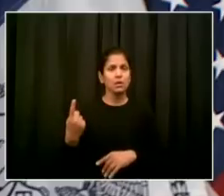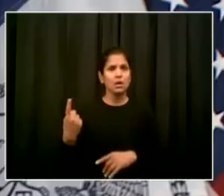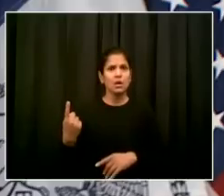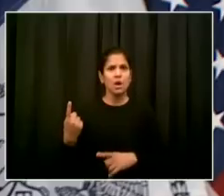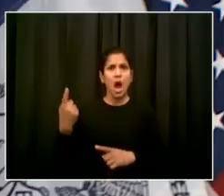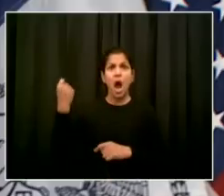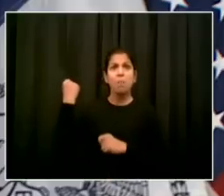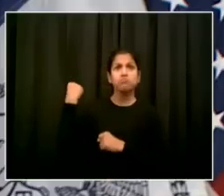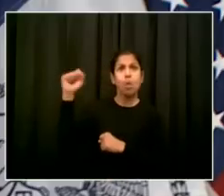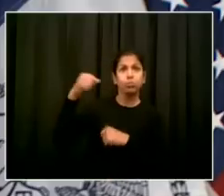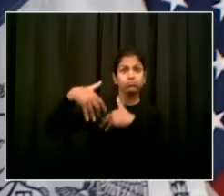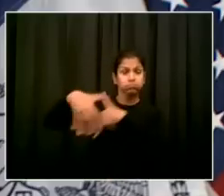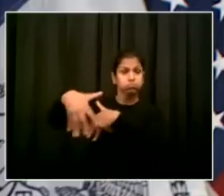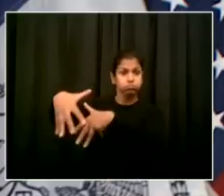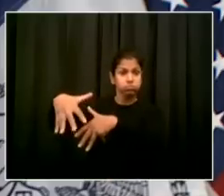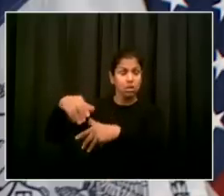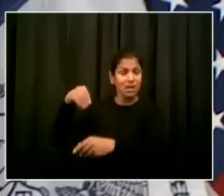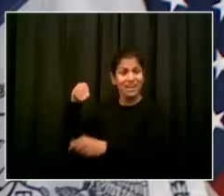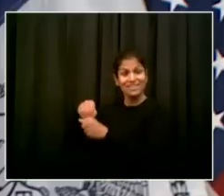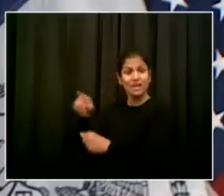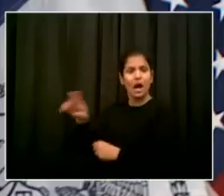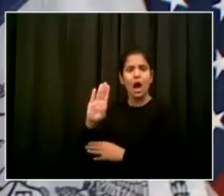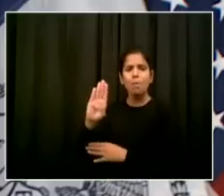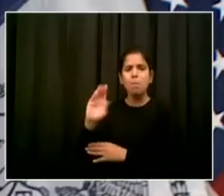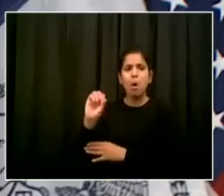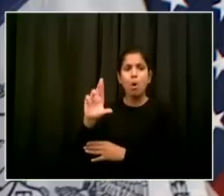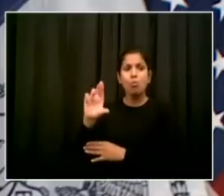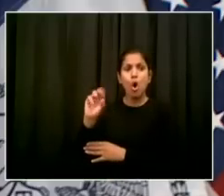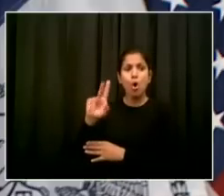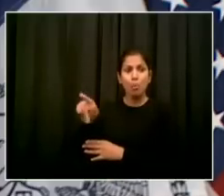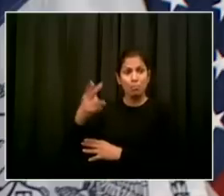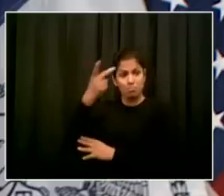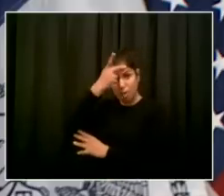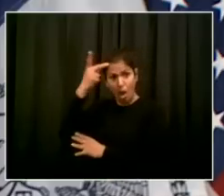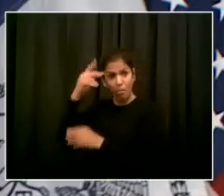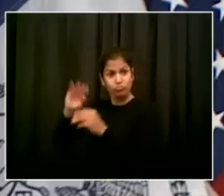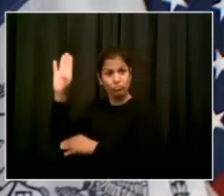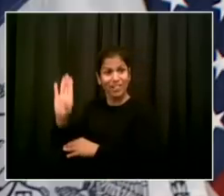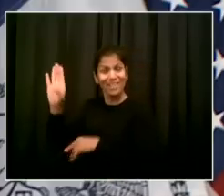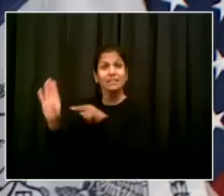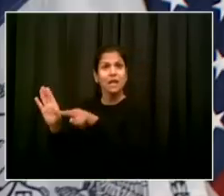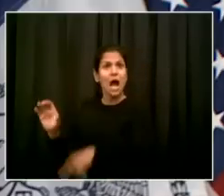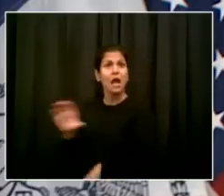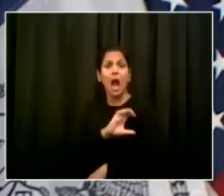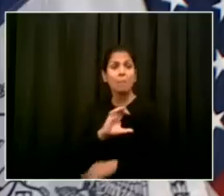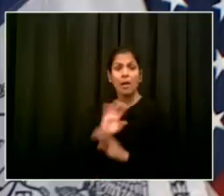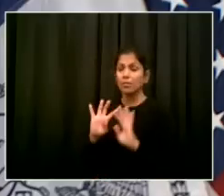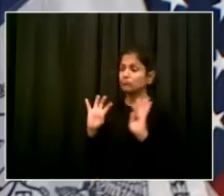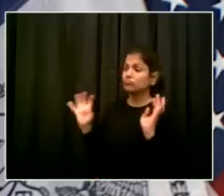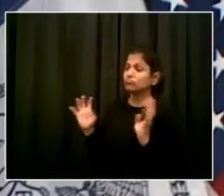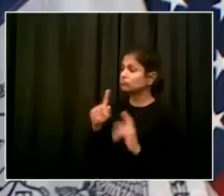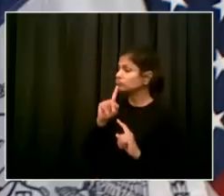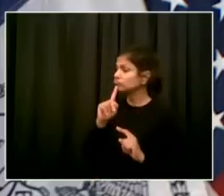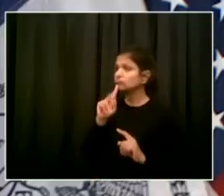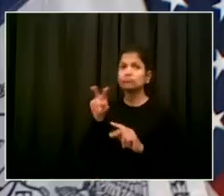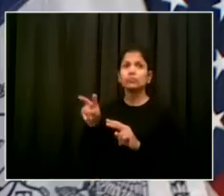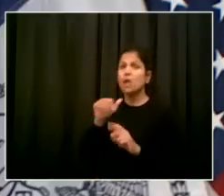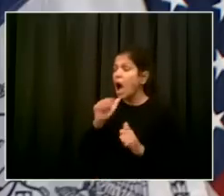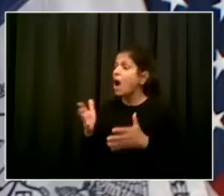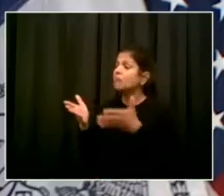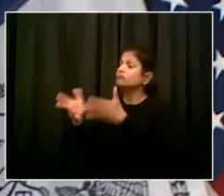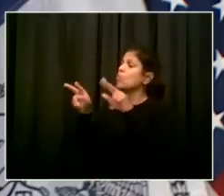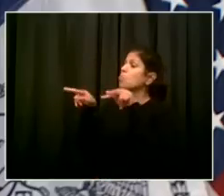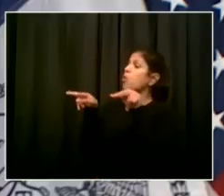wonder why there appears to be a difference in the response to in Borough Park compared to